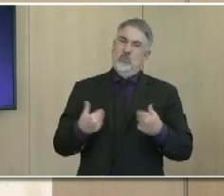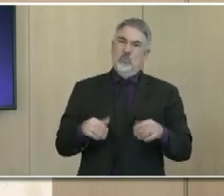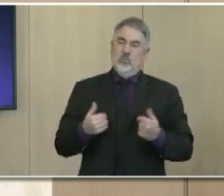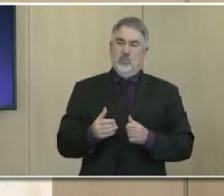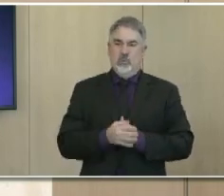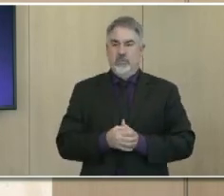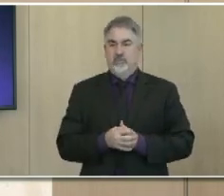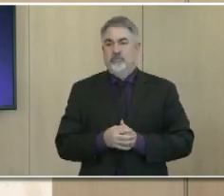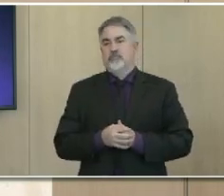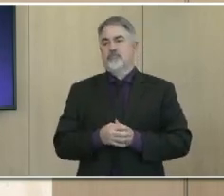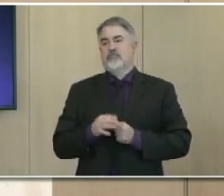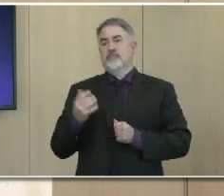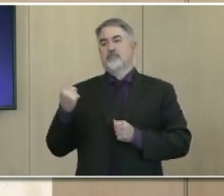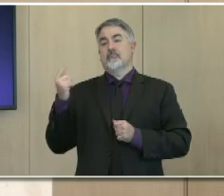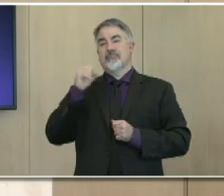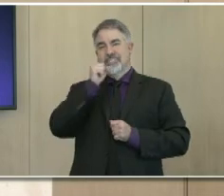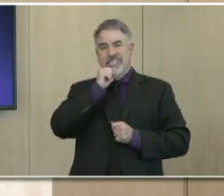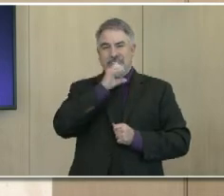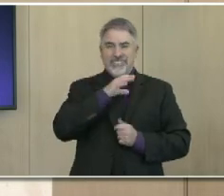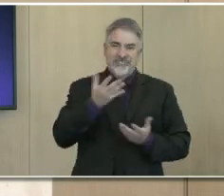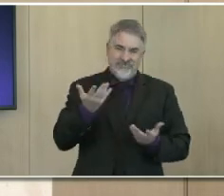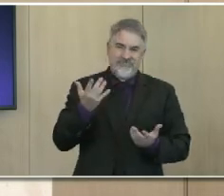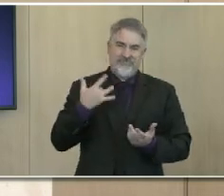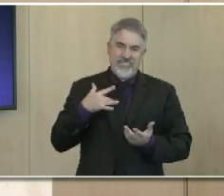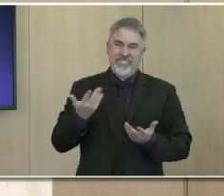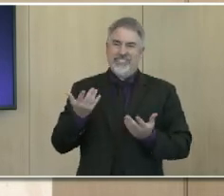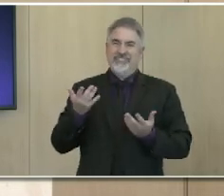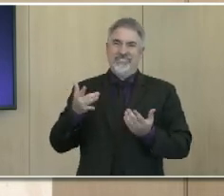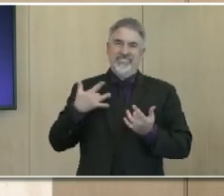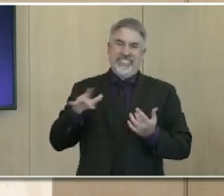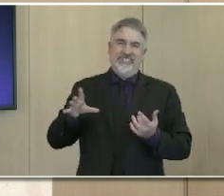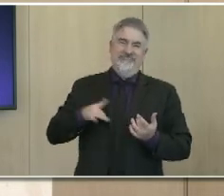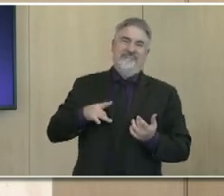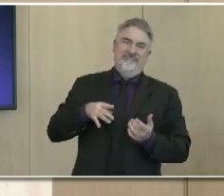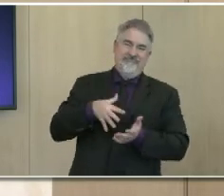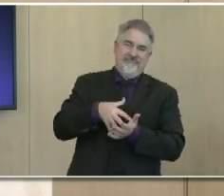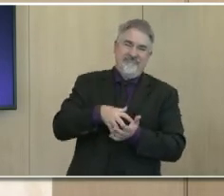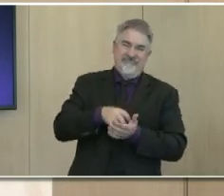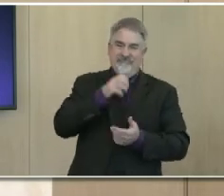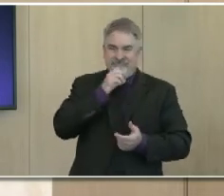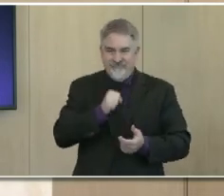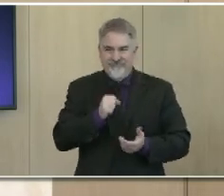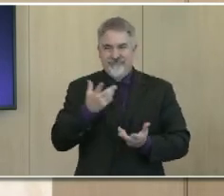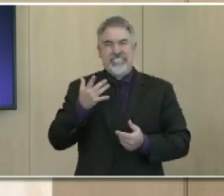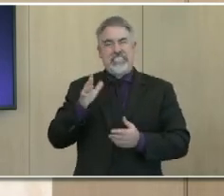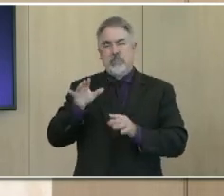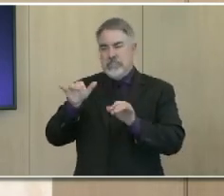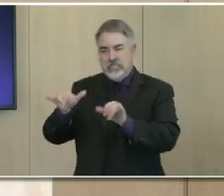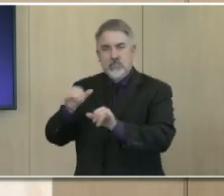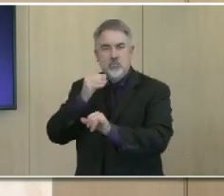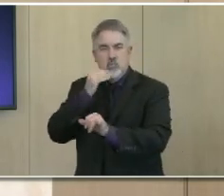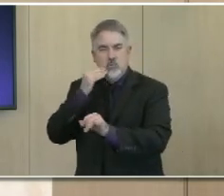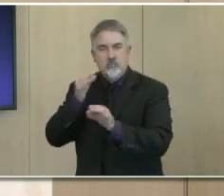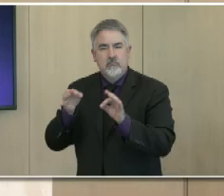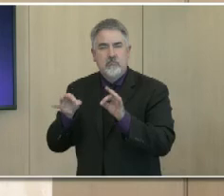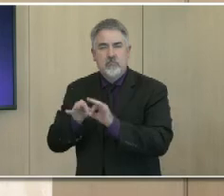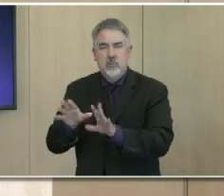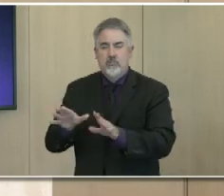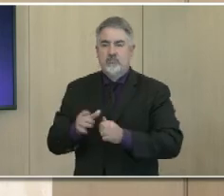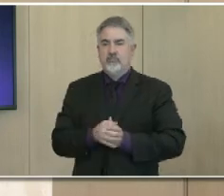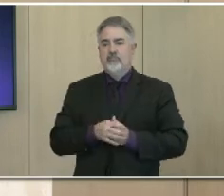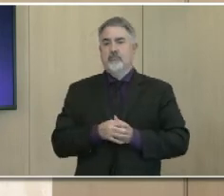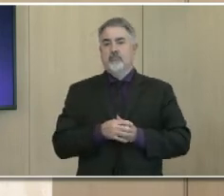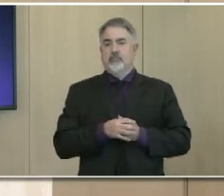were older, those vulnerable populations, to stay at home. And we believe that call to action has been